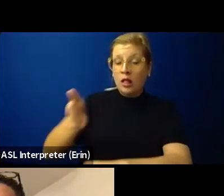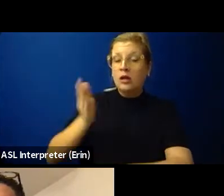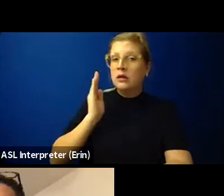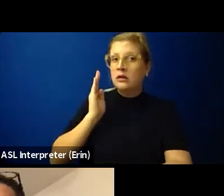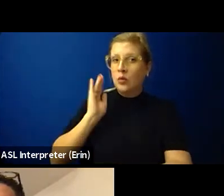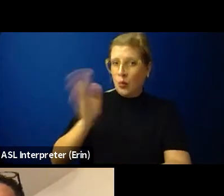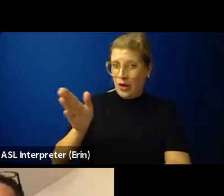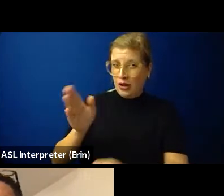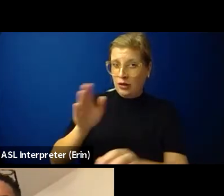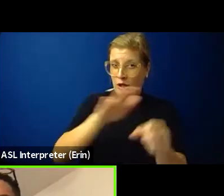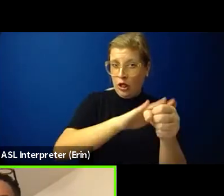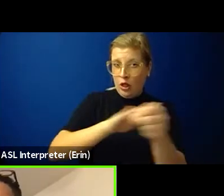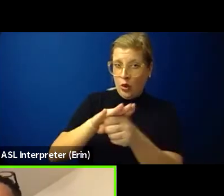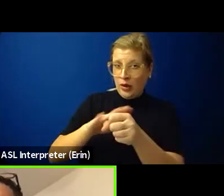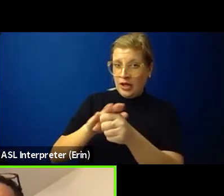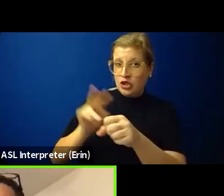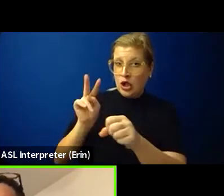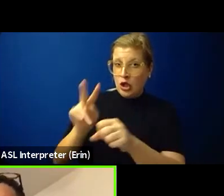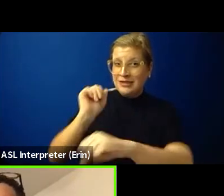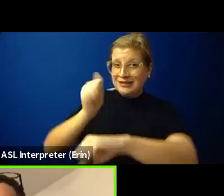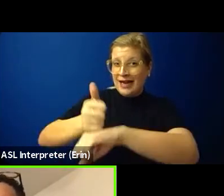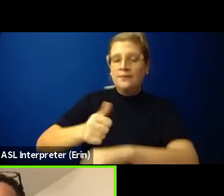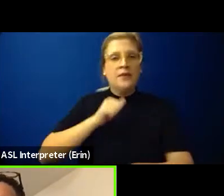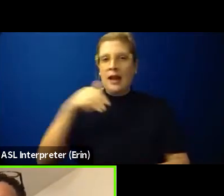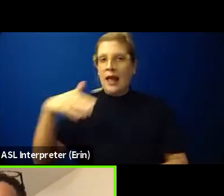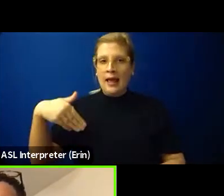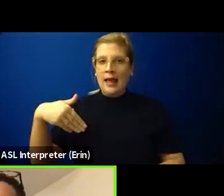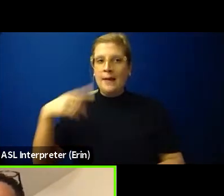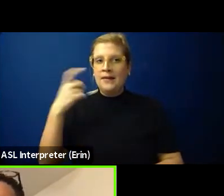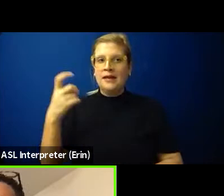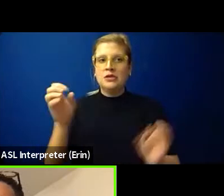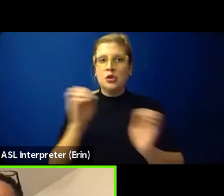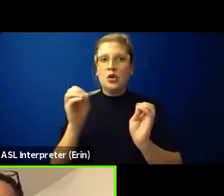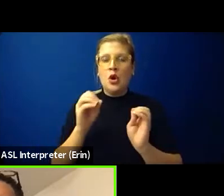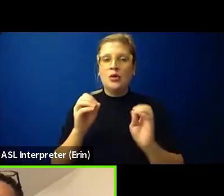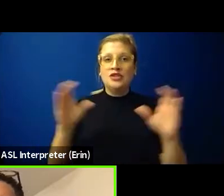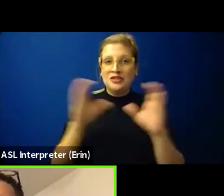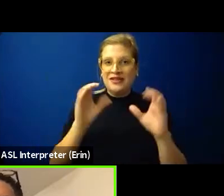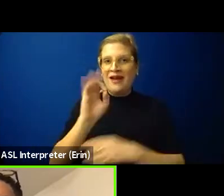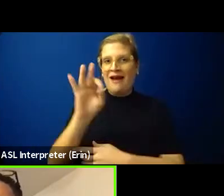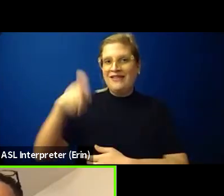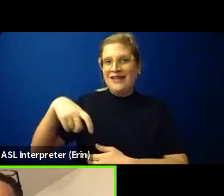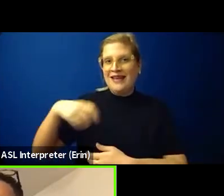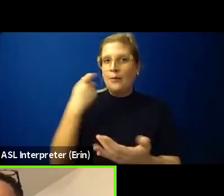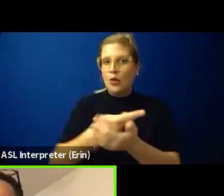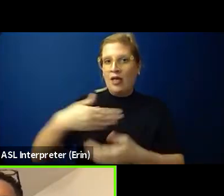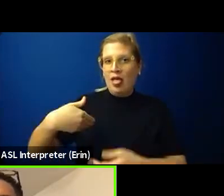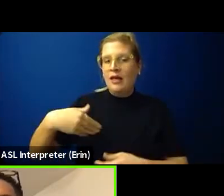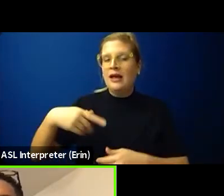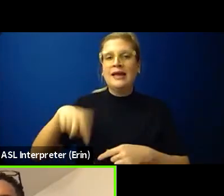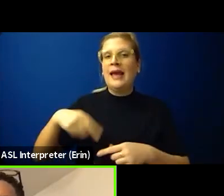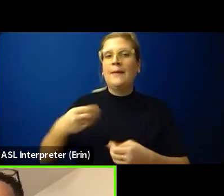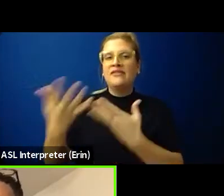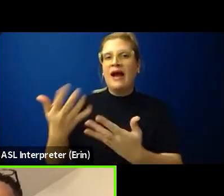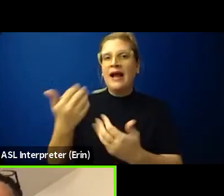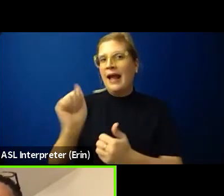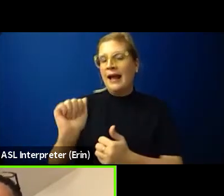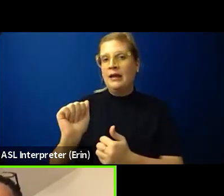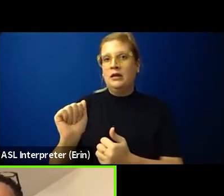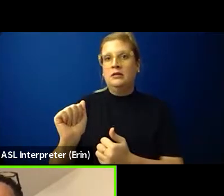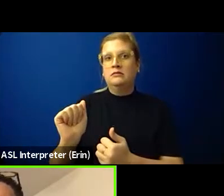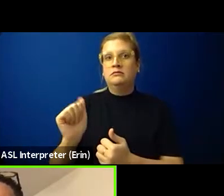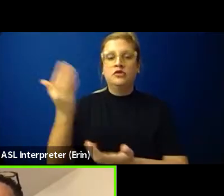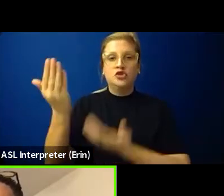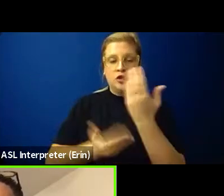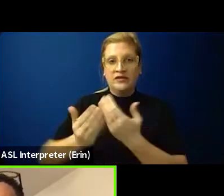up? Not yet, because we don't have a certificate of need approved for that. So we can't provide any clinical services, but the goal would